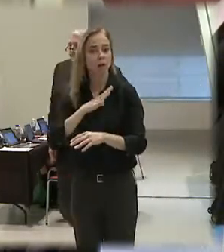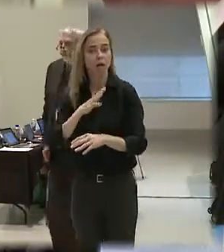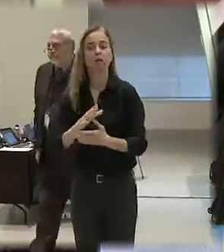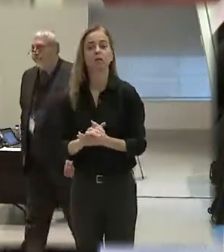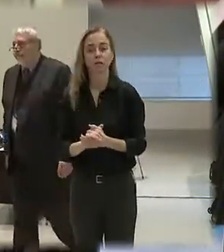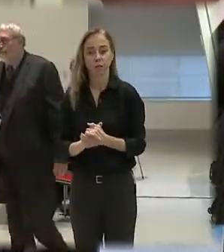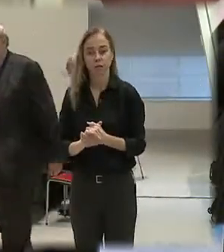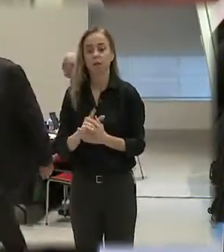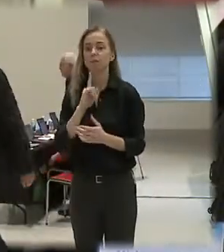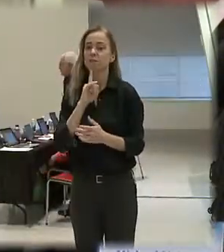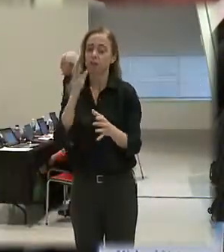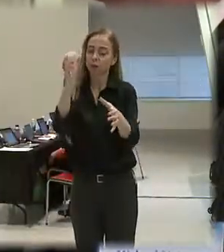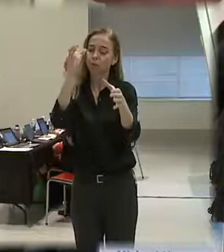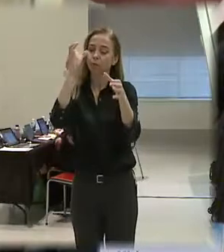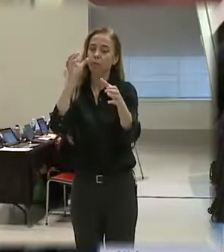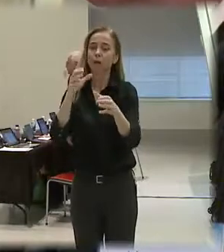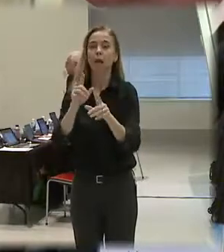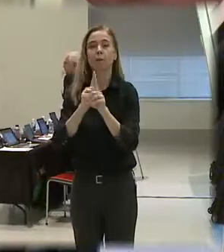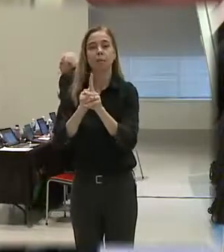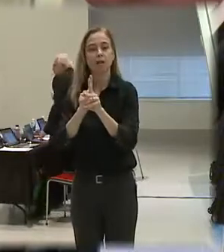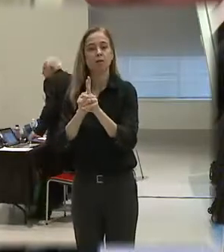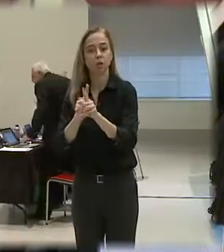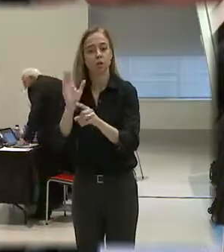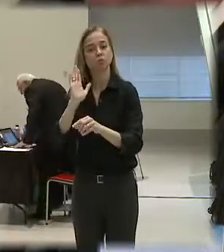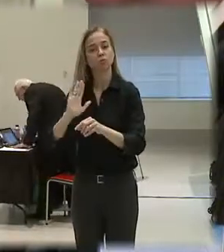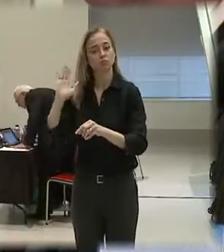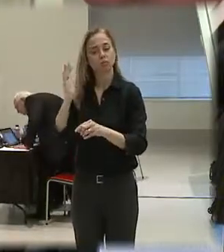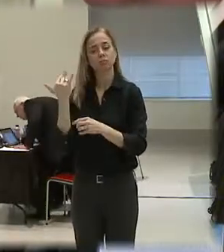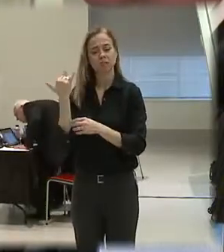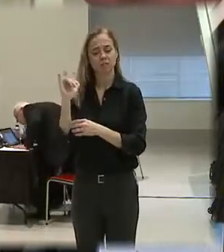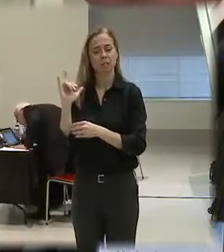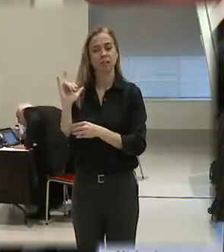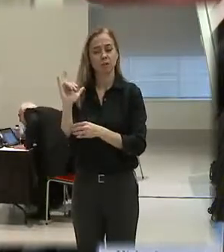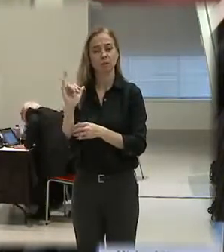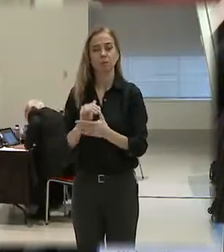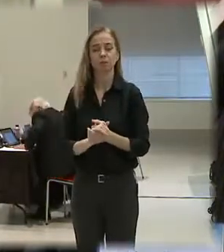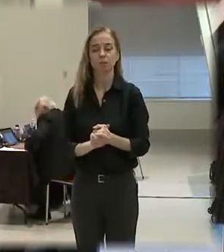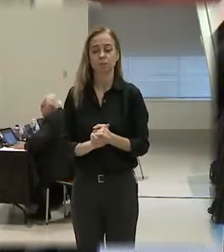quite knowledgeable. He was a mentor at that time and still.